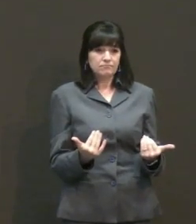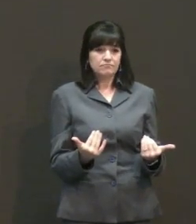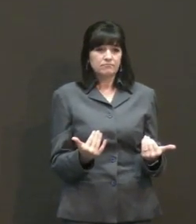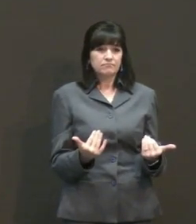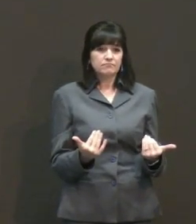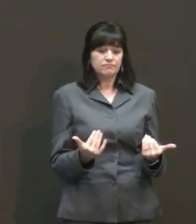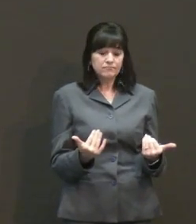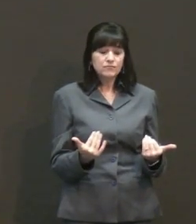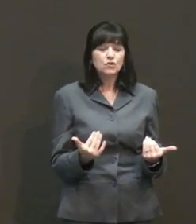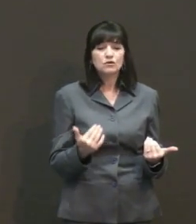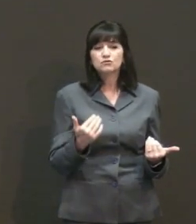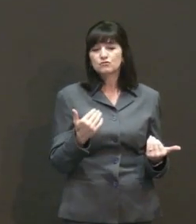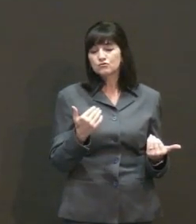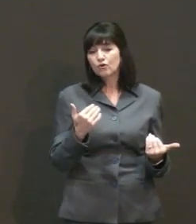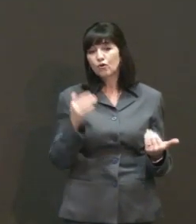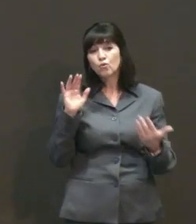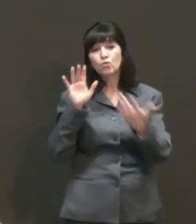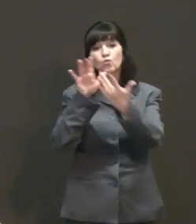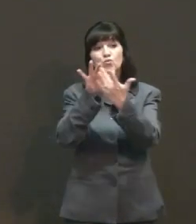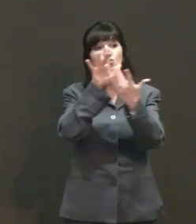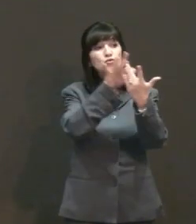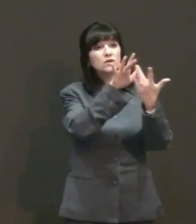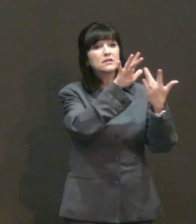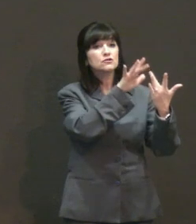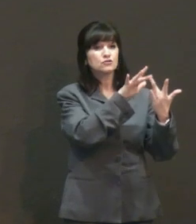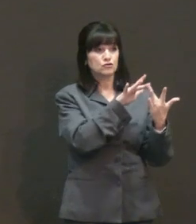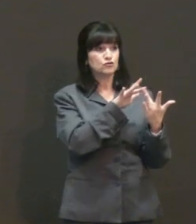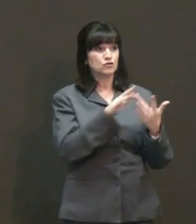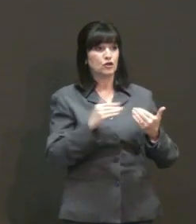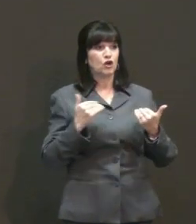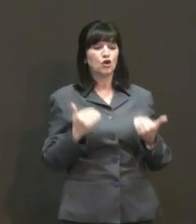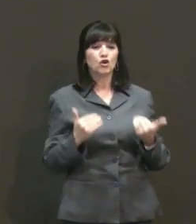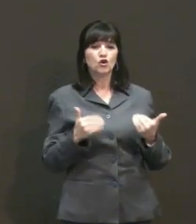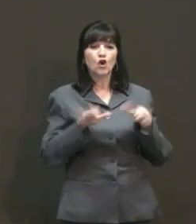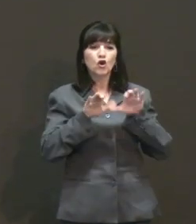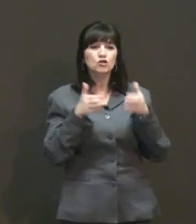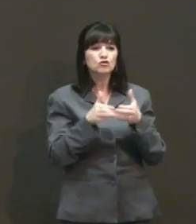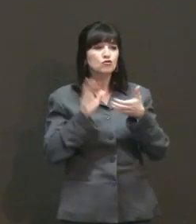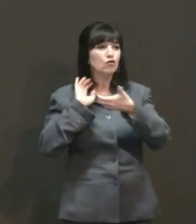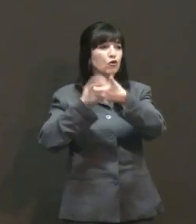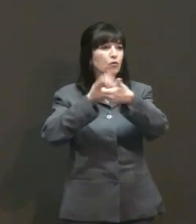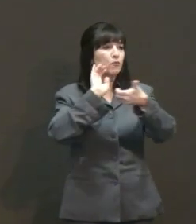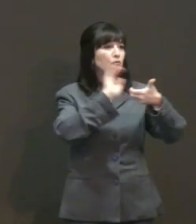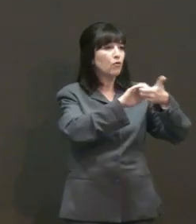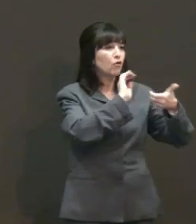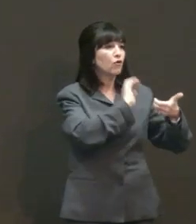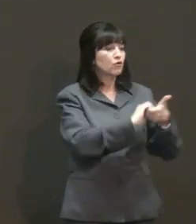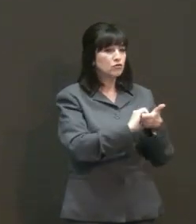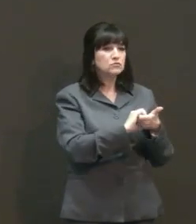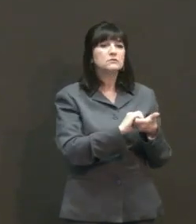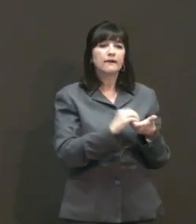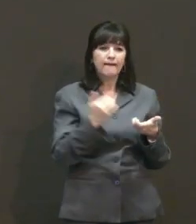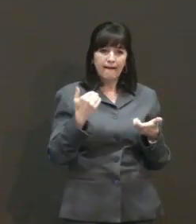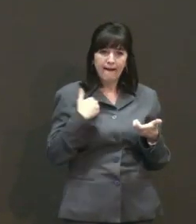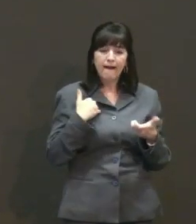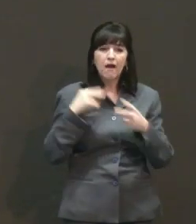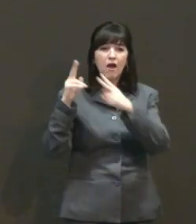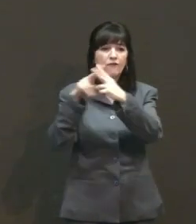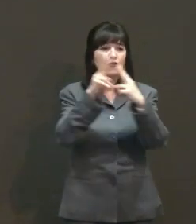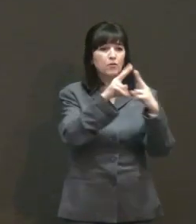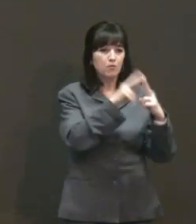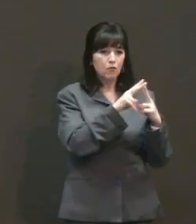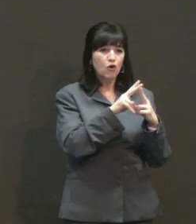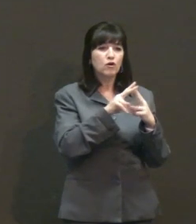mentioned, reaching out through existing coalitions, we have a number of partners who are working hard with